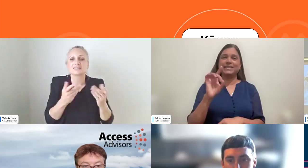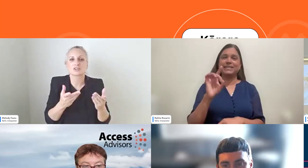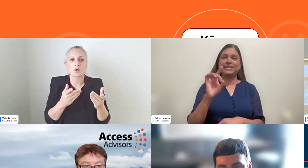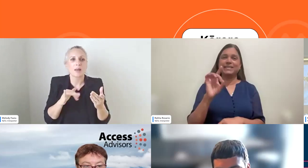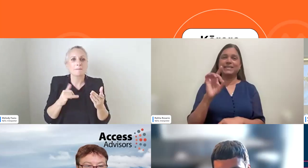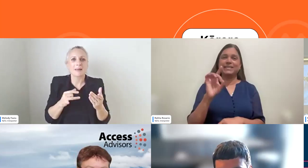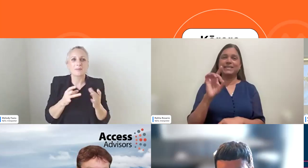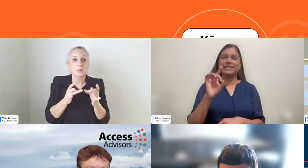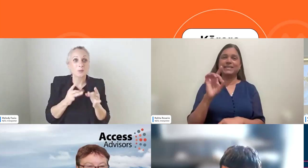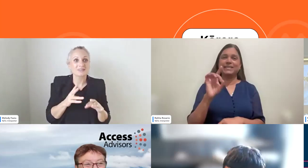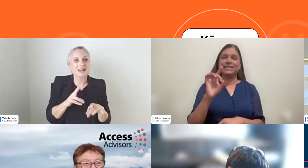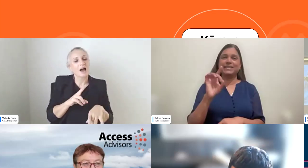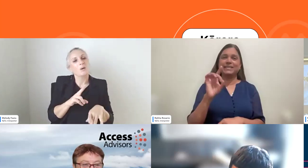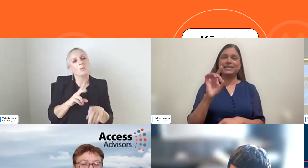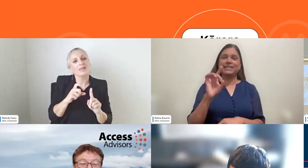Srinda Harrison.